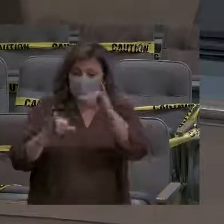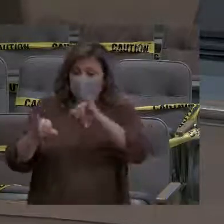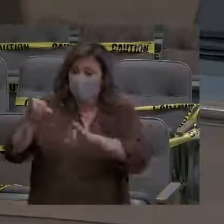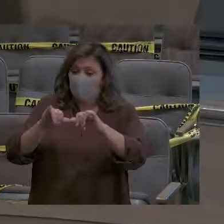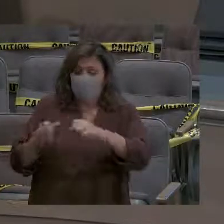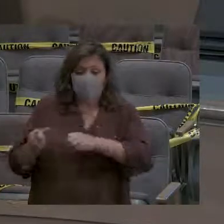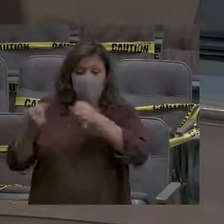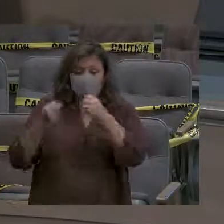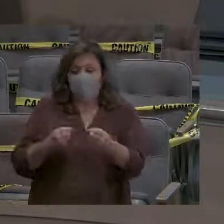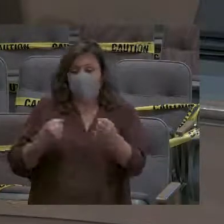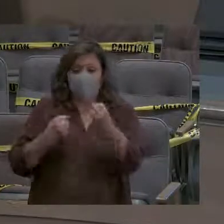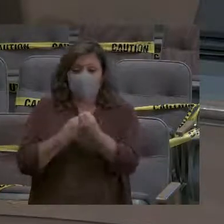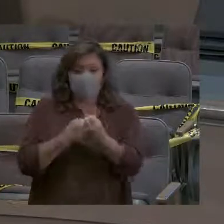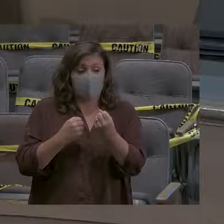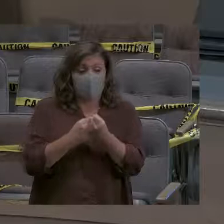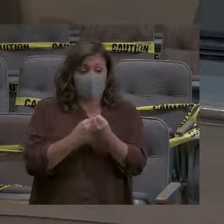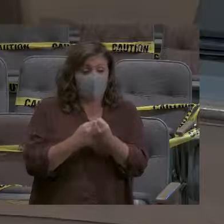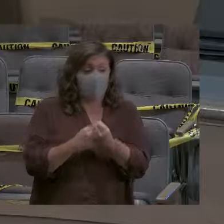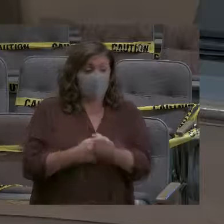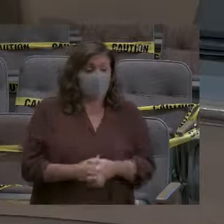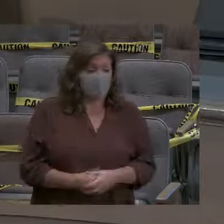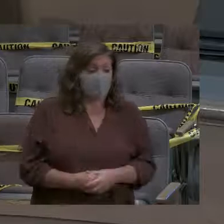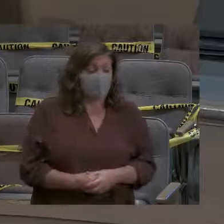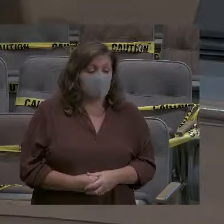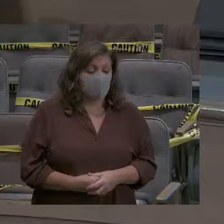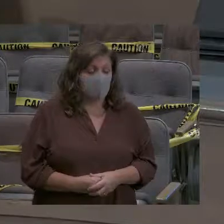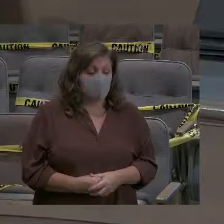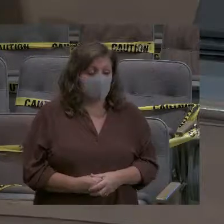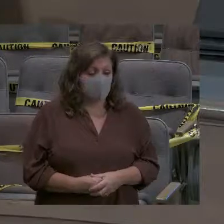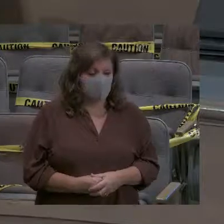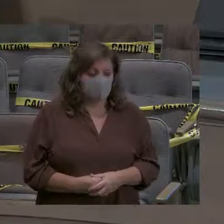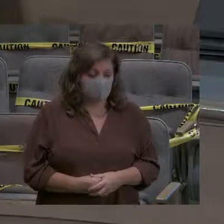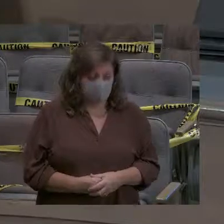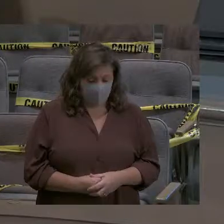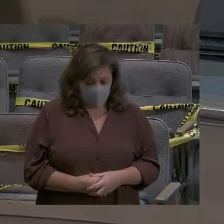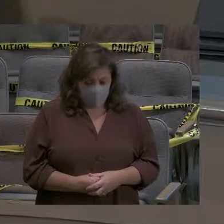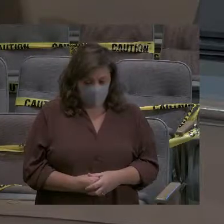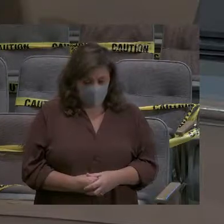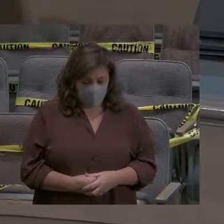very convincing that for this particular